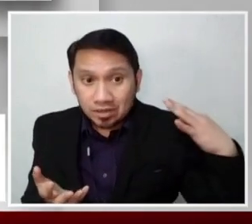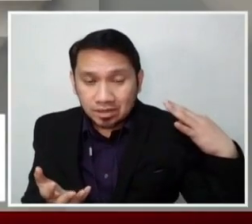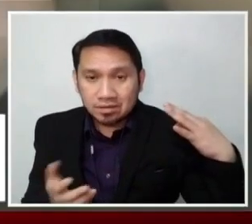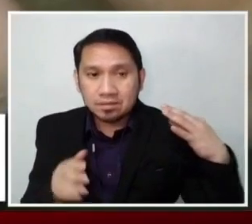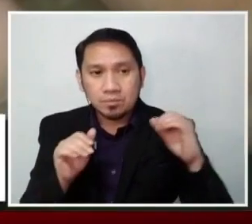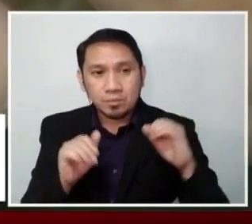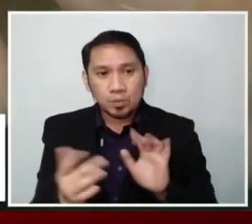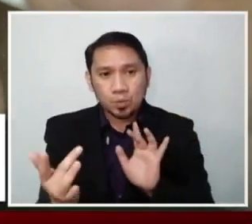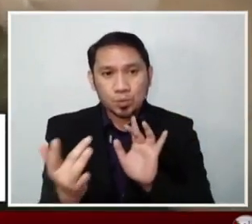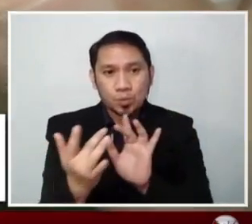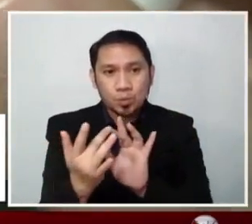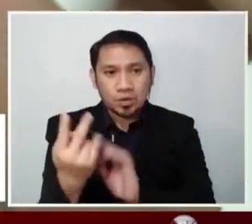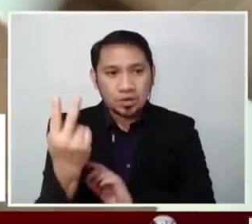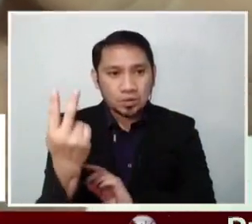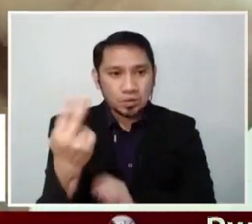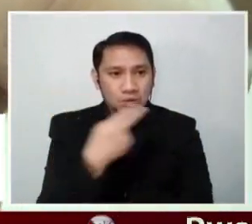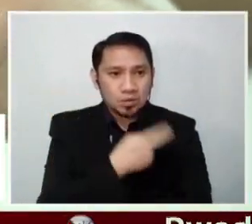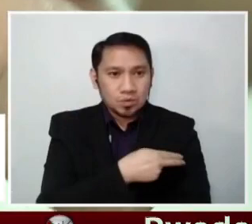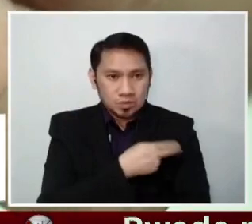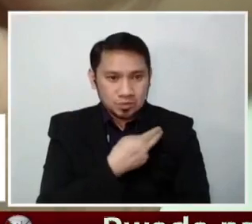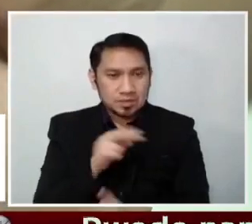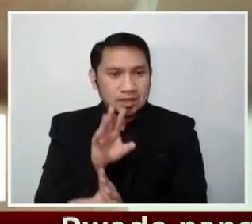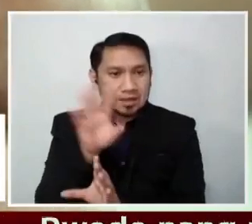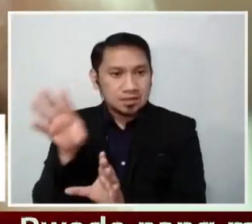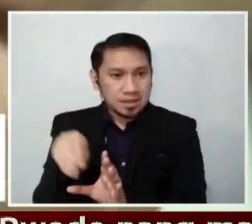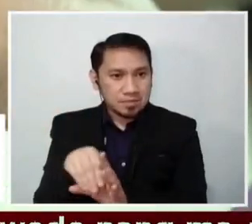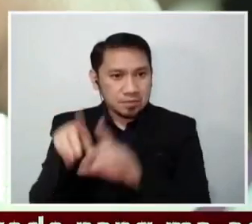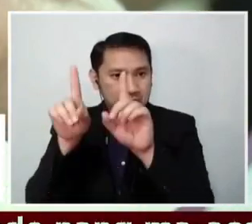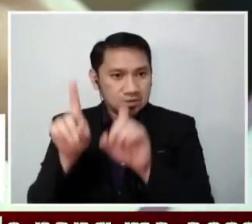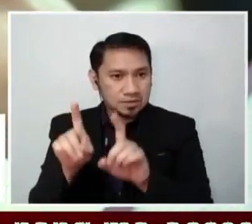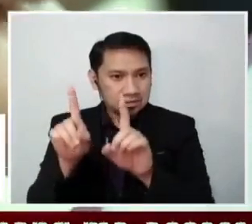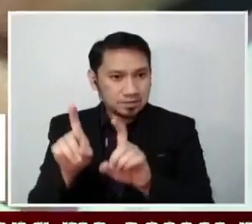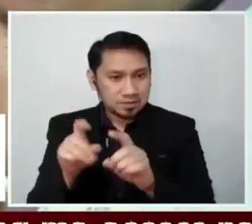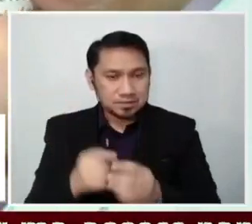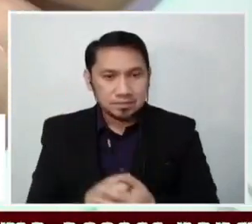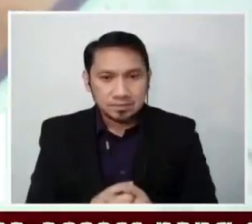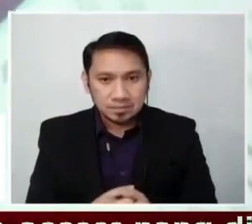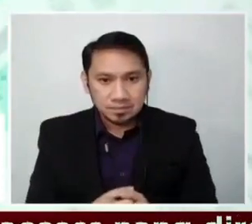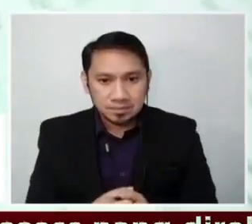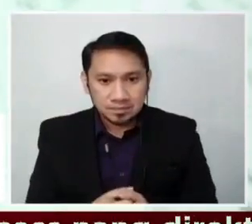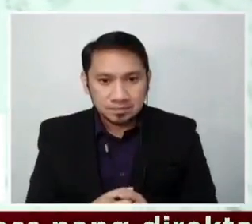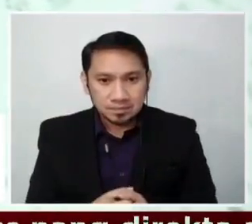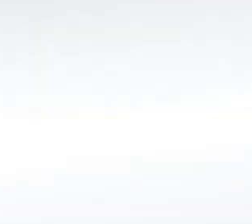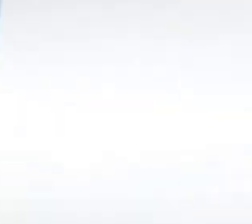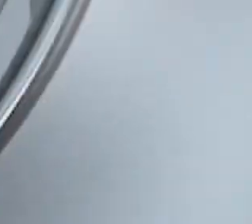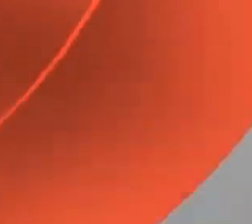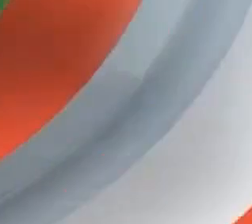ospital na kasali sa clinical trial. 200 milligrams. Yes.